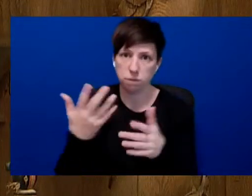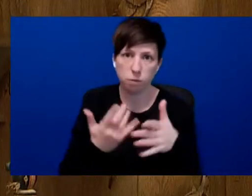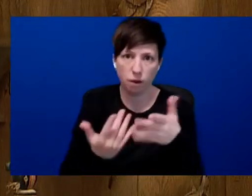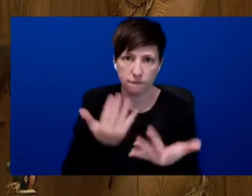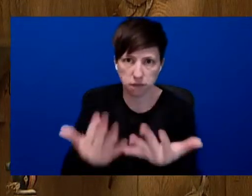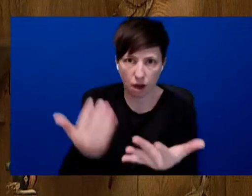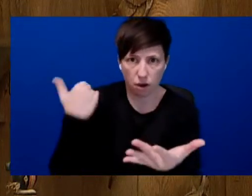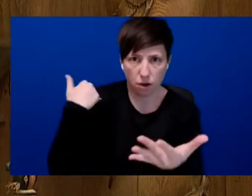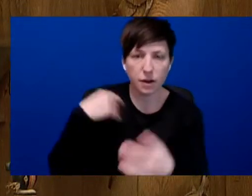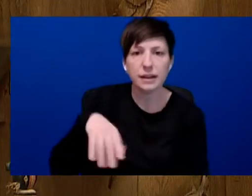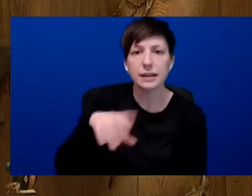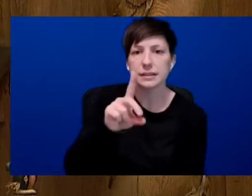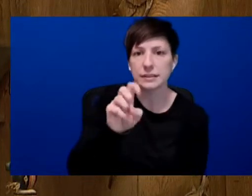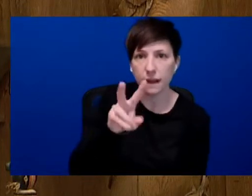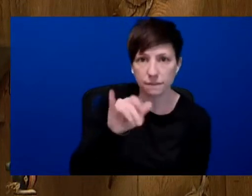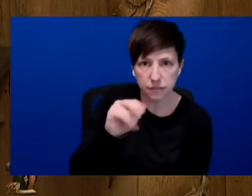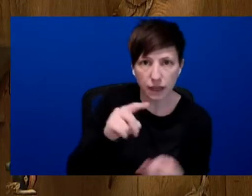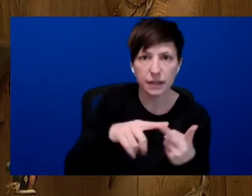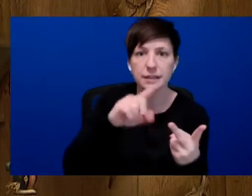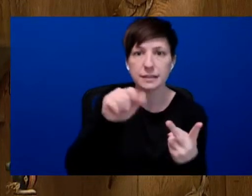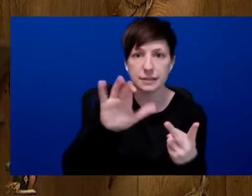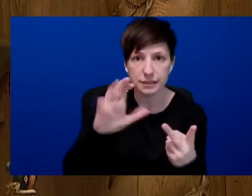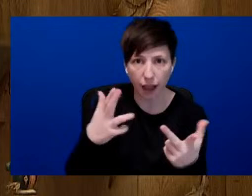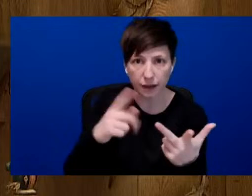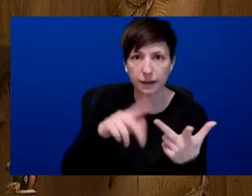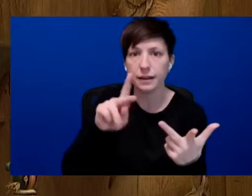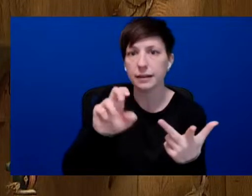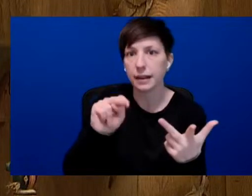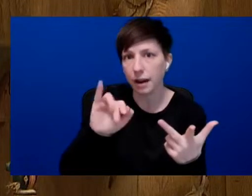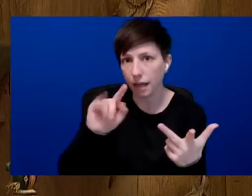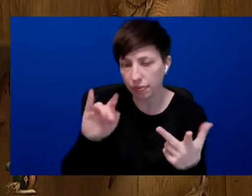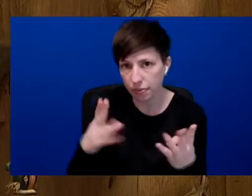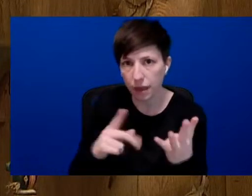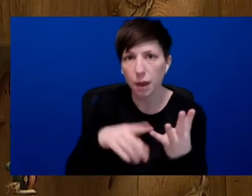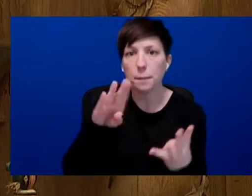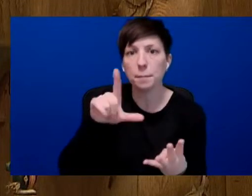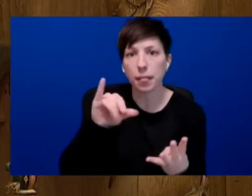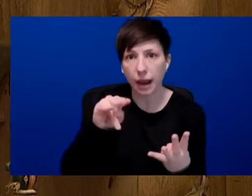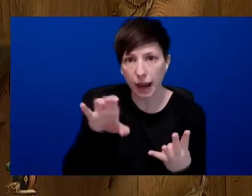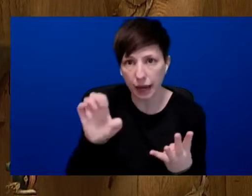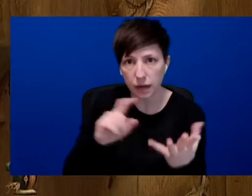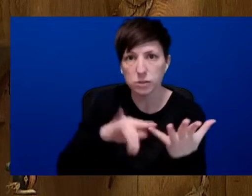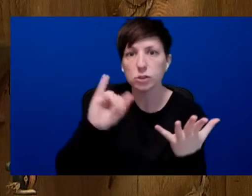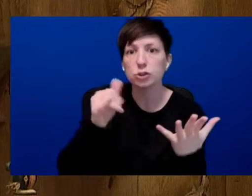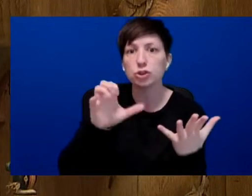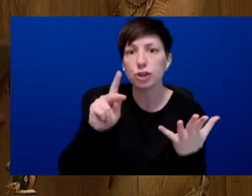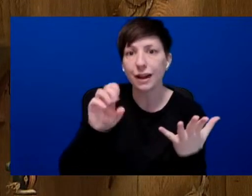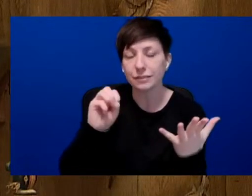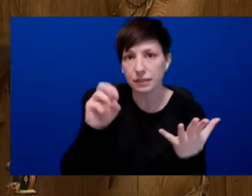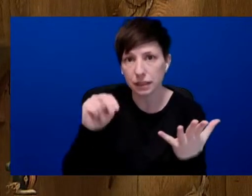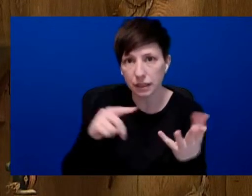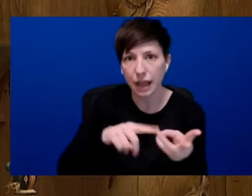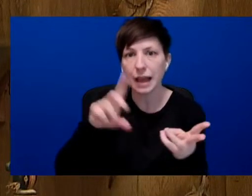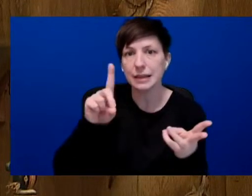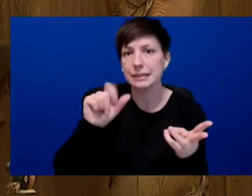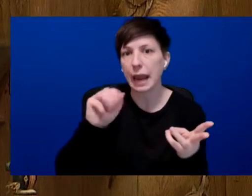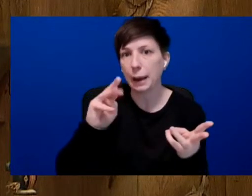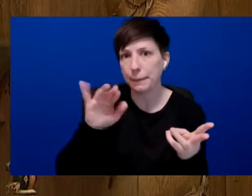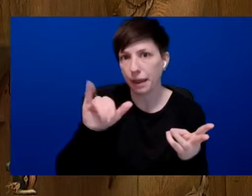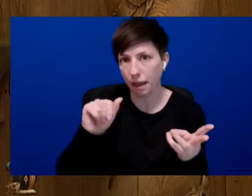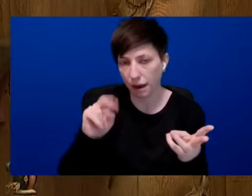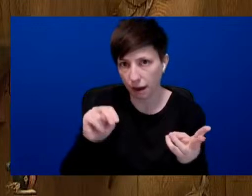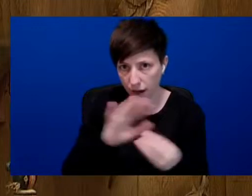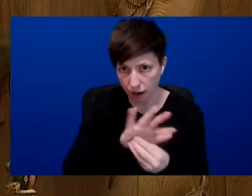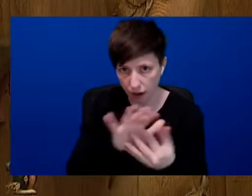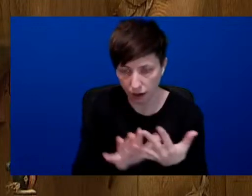Zach Muse, Kenneth Patrick, Blaine Sonnenberg, Jackson Billy Boy Bowe, and Damian Dyson, as we